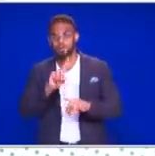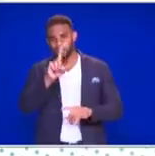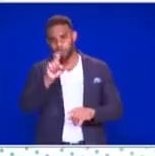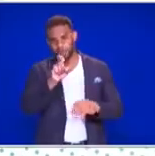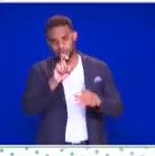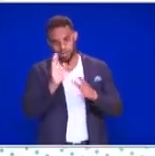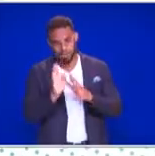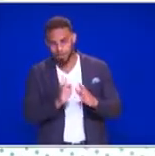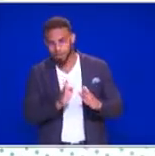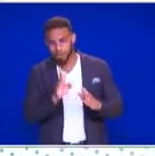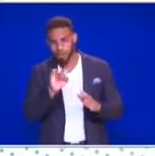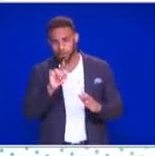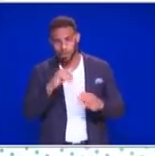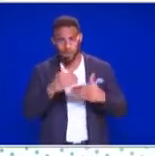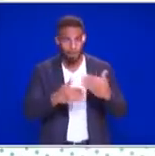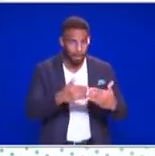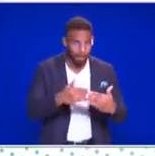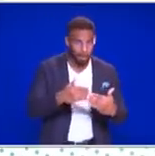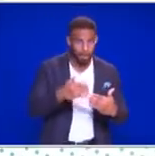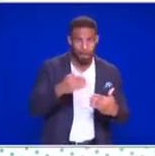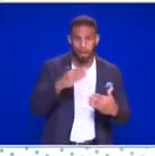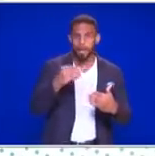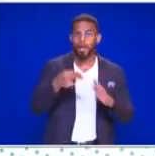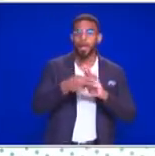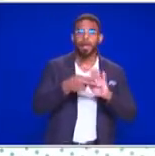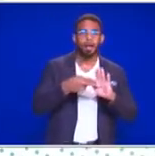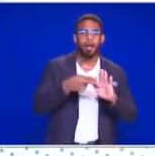question designs, data processing, and coding.